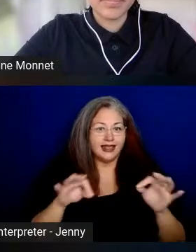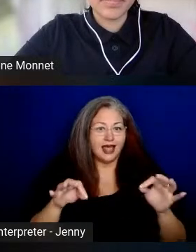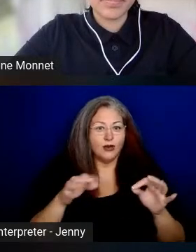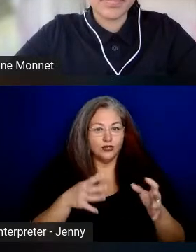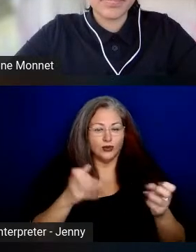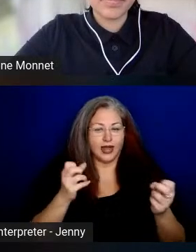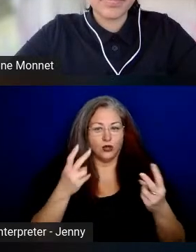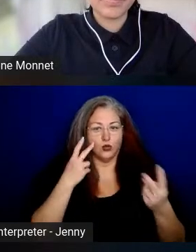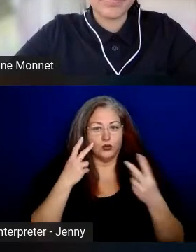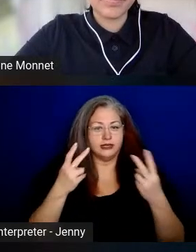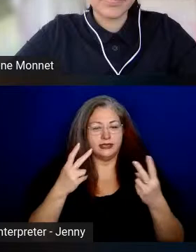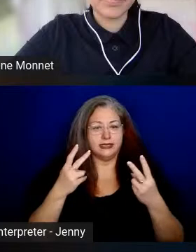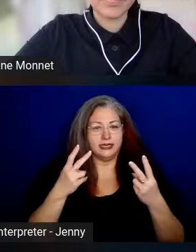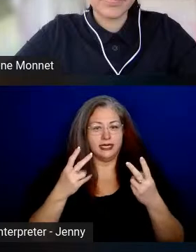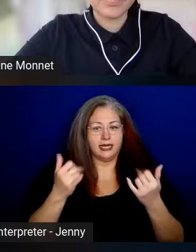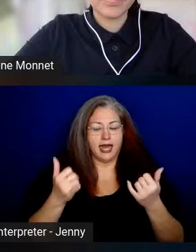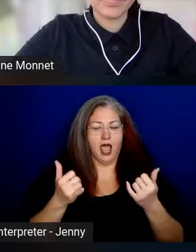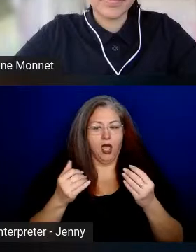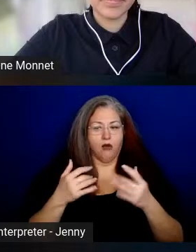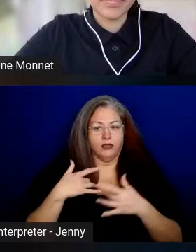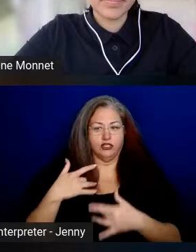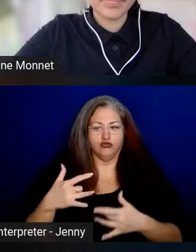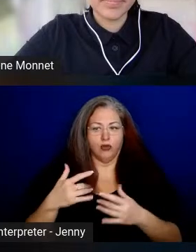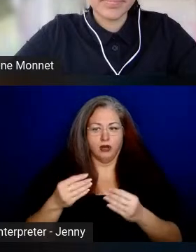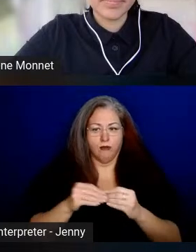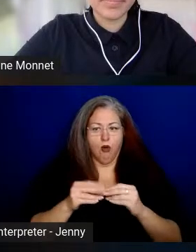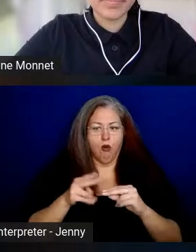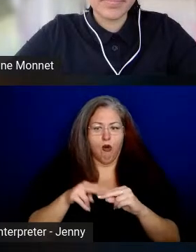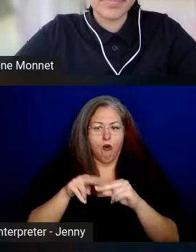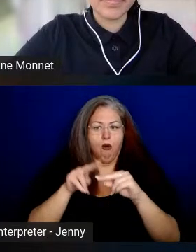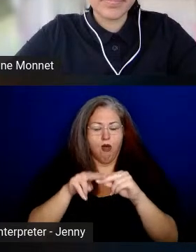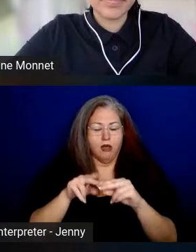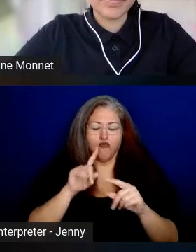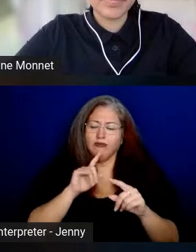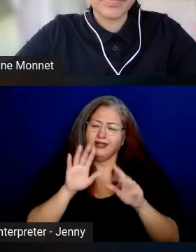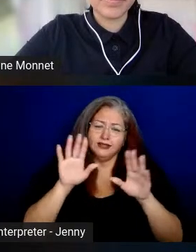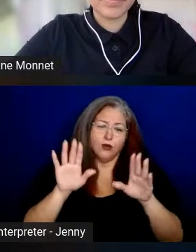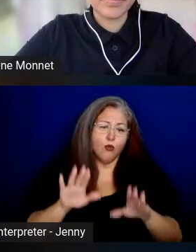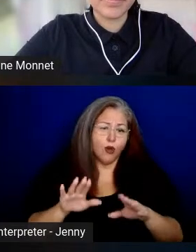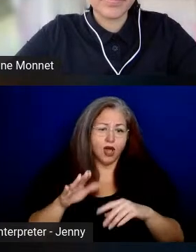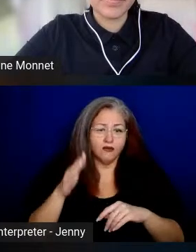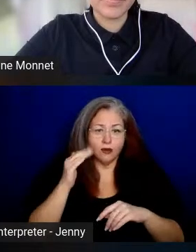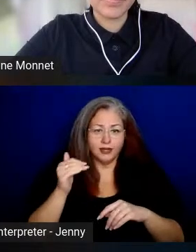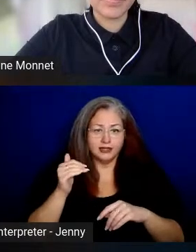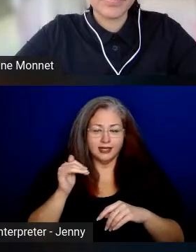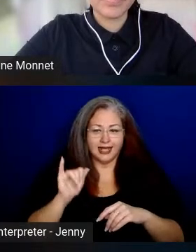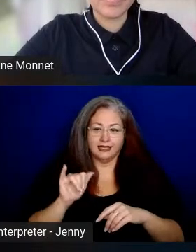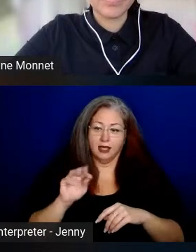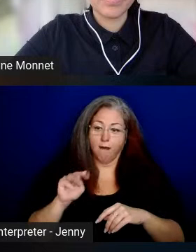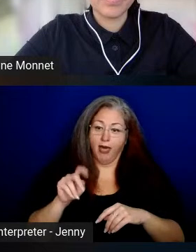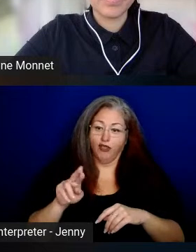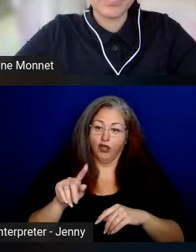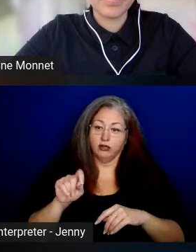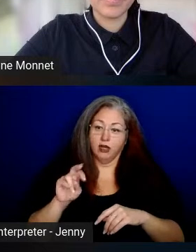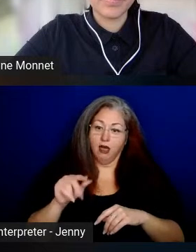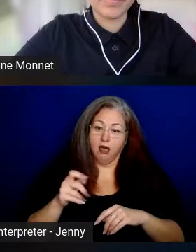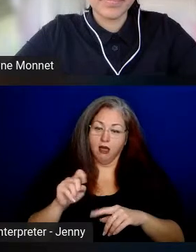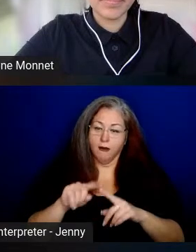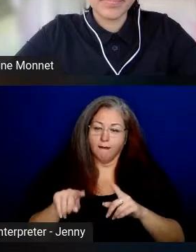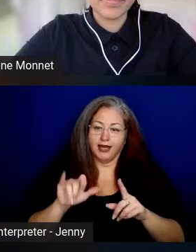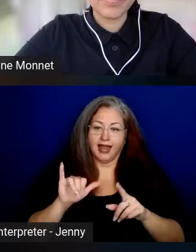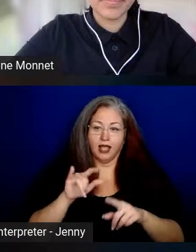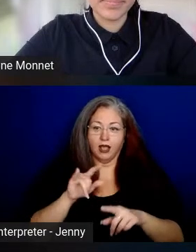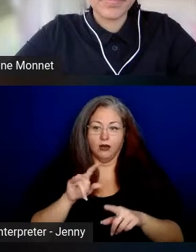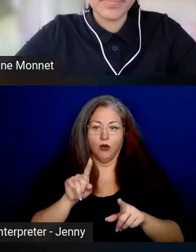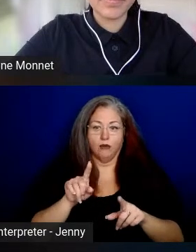this, you know, trend that it's happening, and it's really wonderful. Because again, it's the mother tongue, but as well as like, you know, what you're